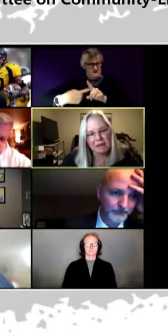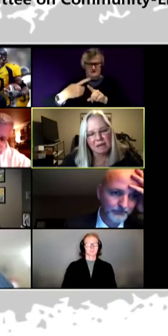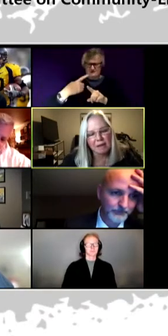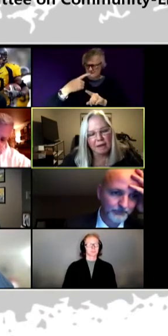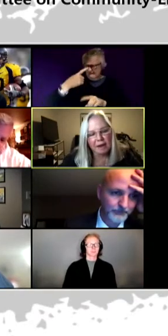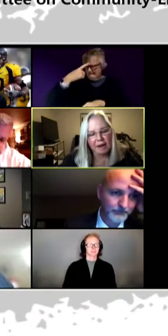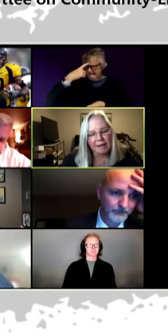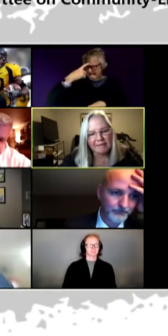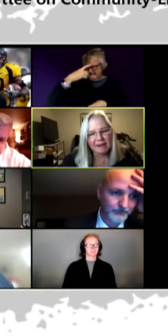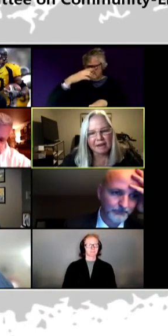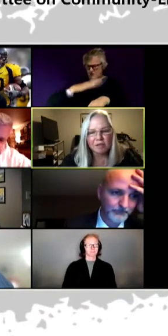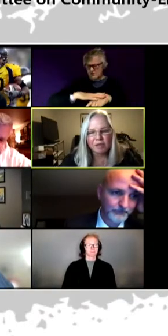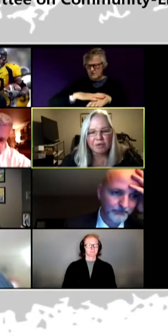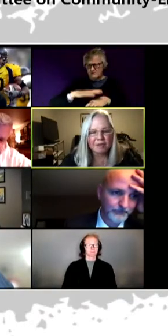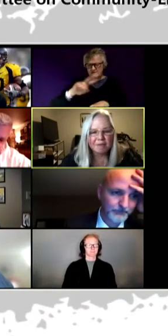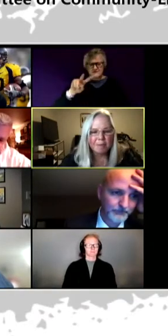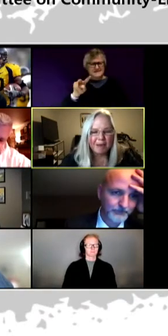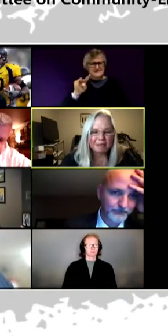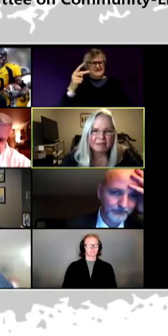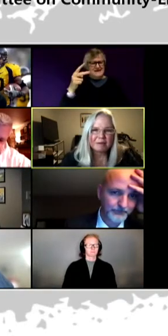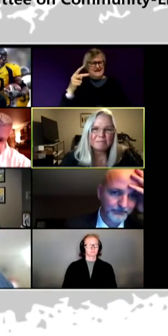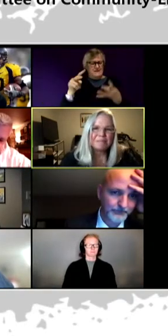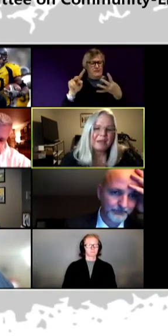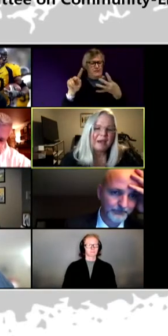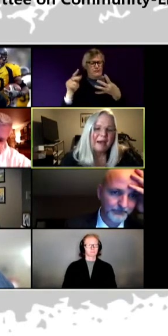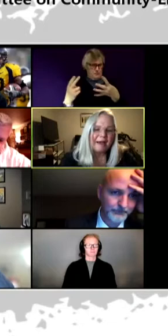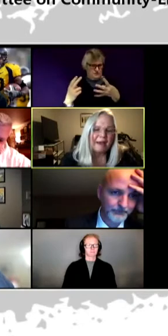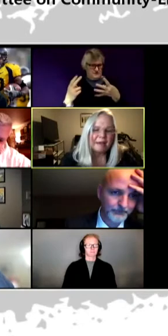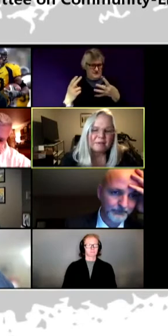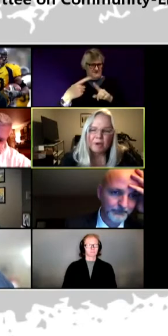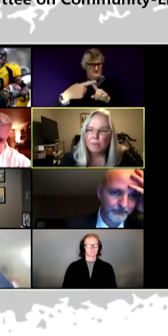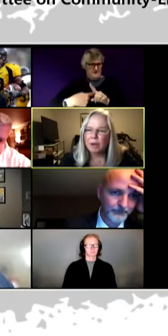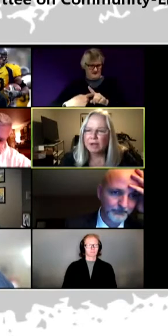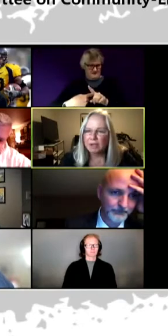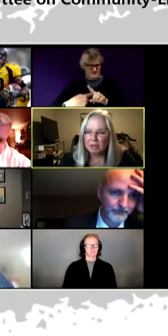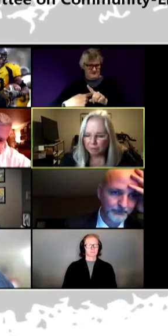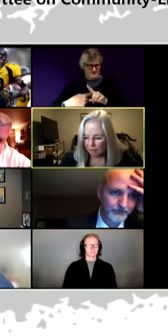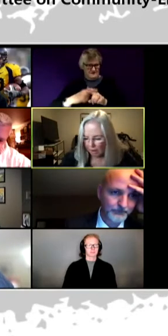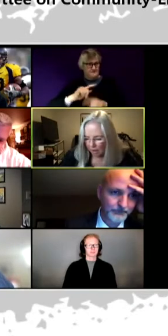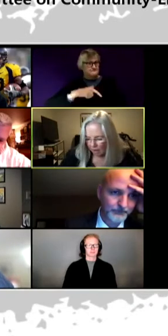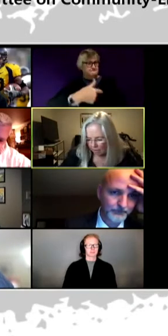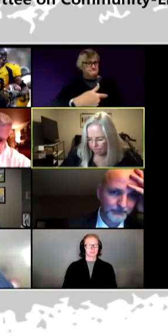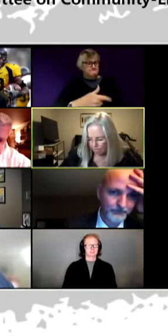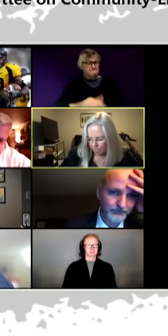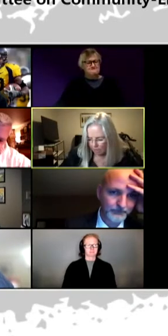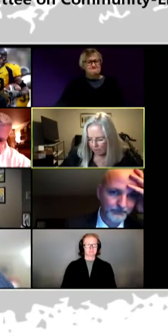the second Thursday of the month. So I want to